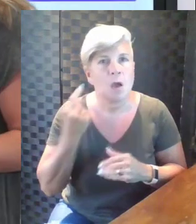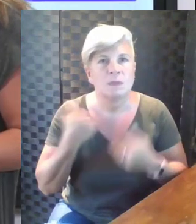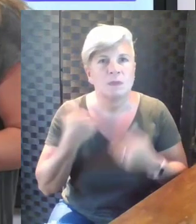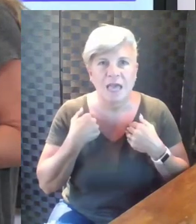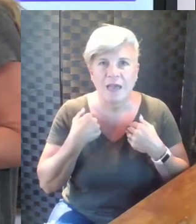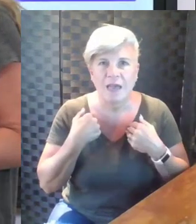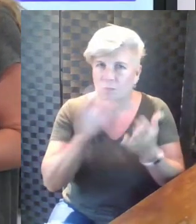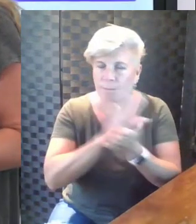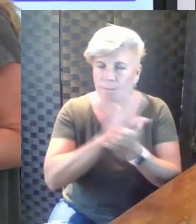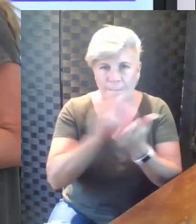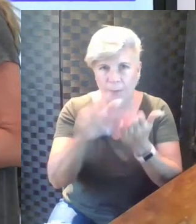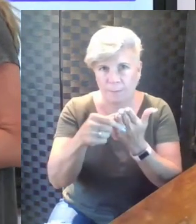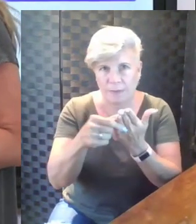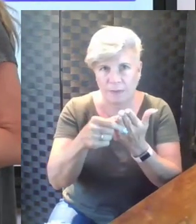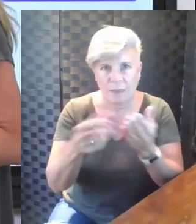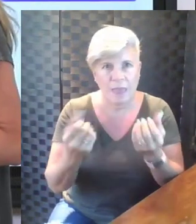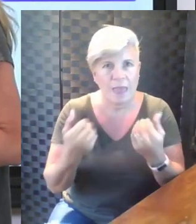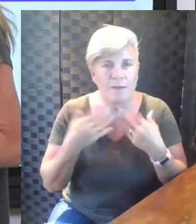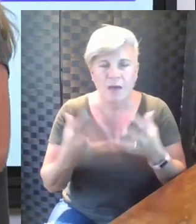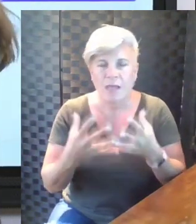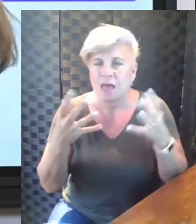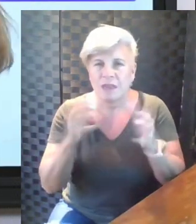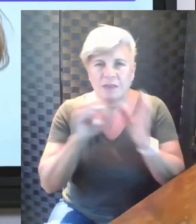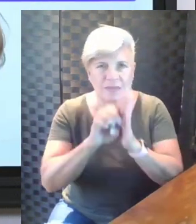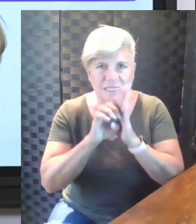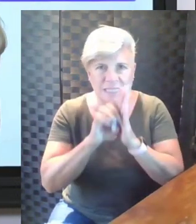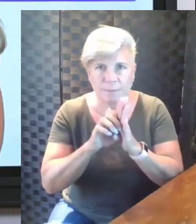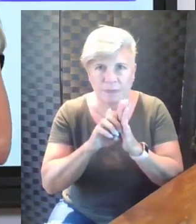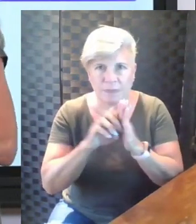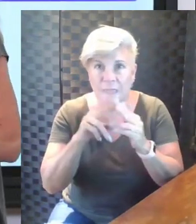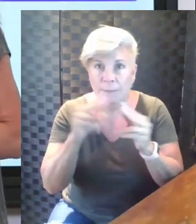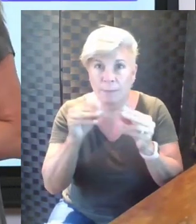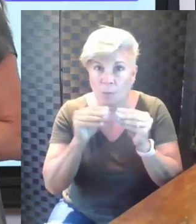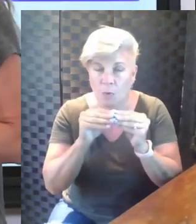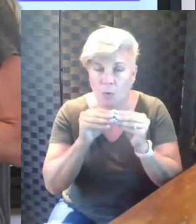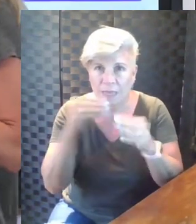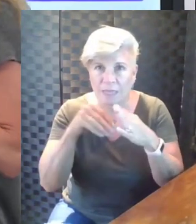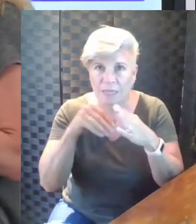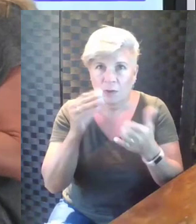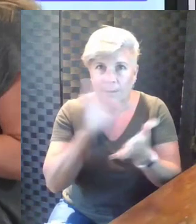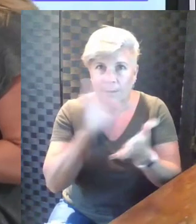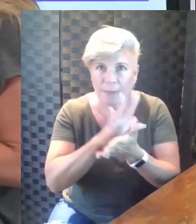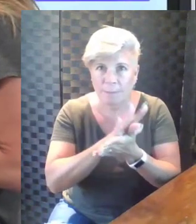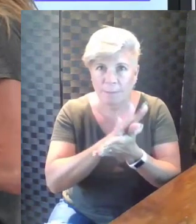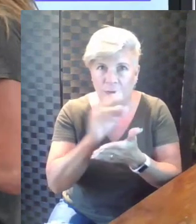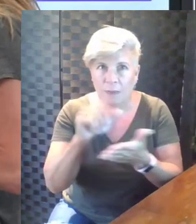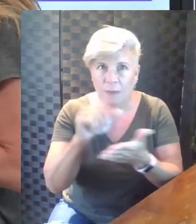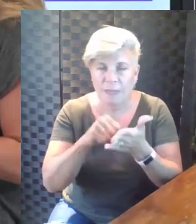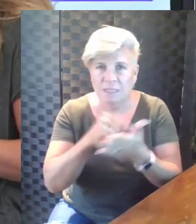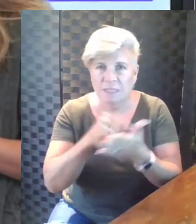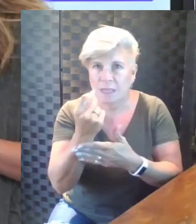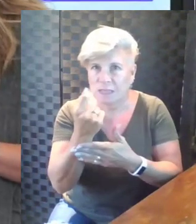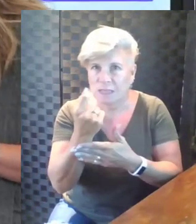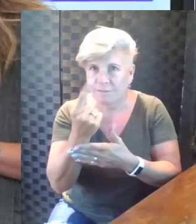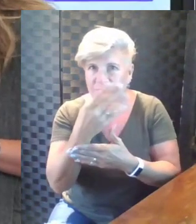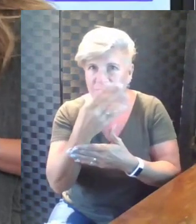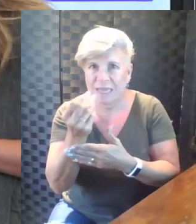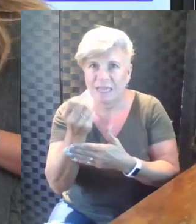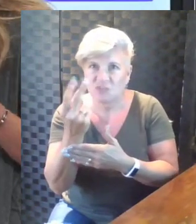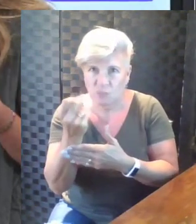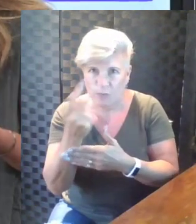have your packet, so you have lots of different examples, and there's even a couple more than that are in your packet on pages 11 and 12, I